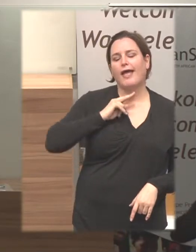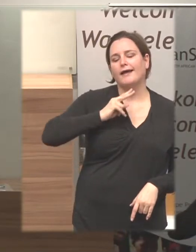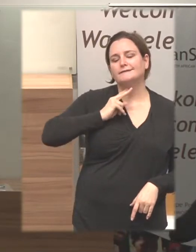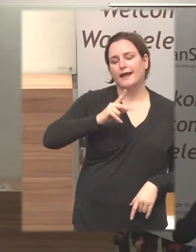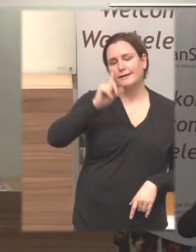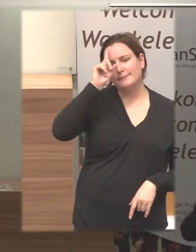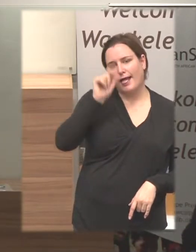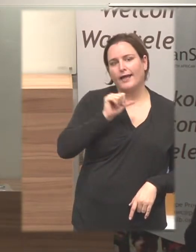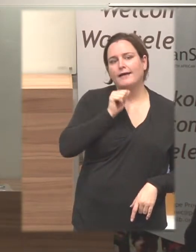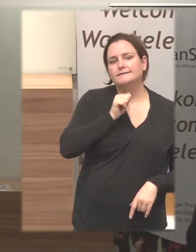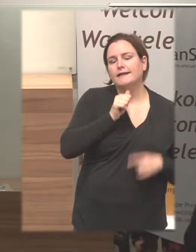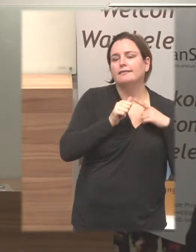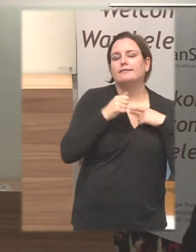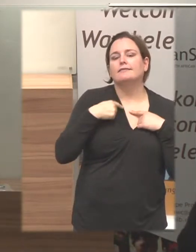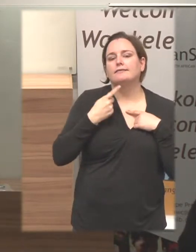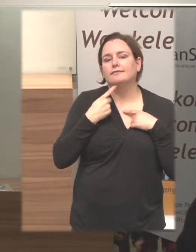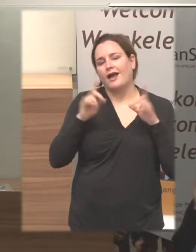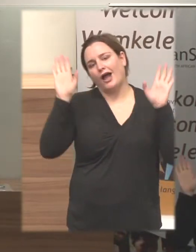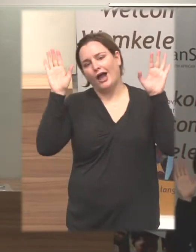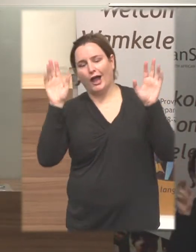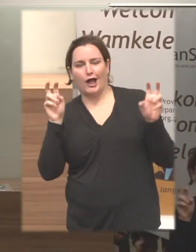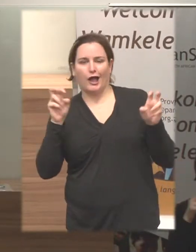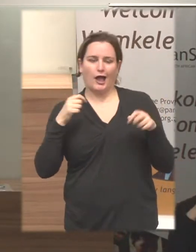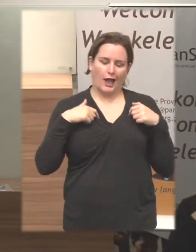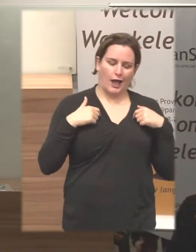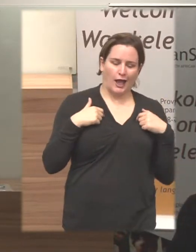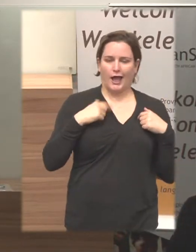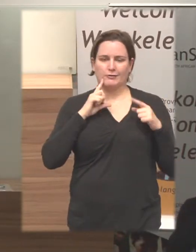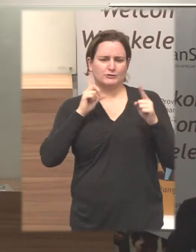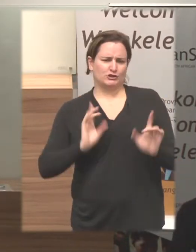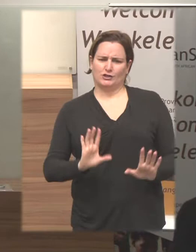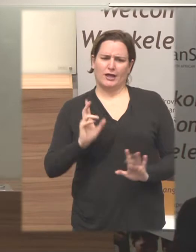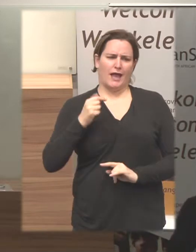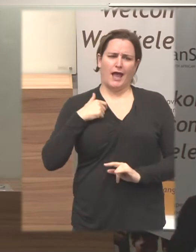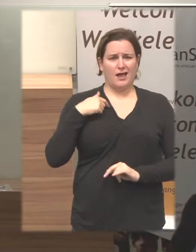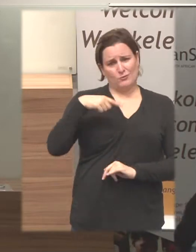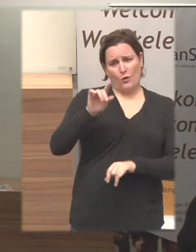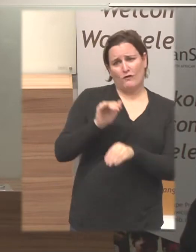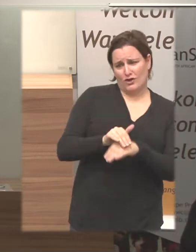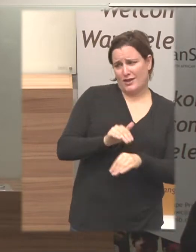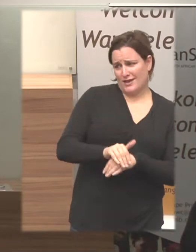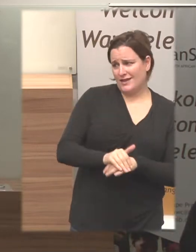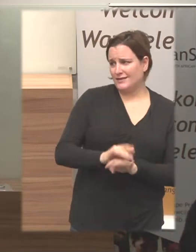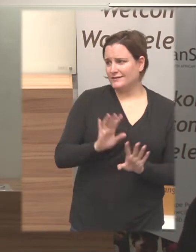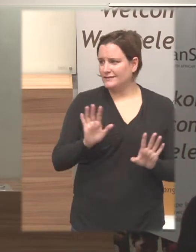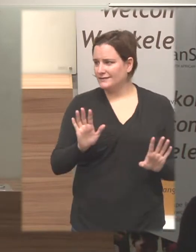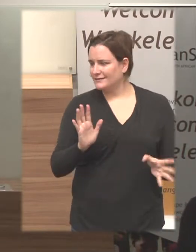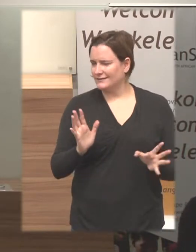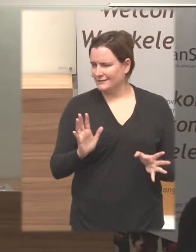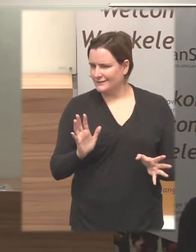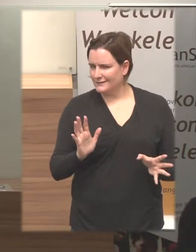know, I'm being the teacher here, but I'm not really a teacher. I'm still your friend, right?